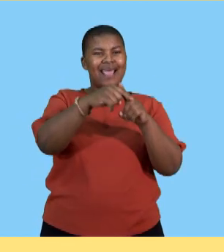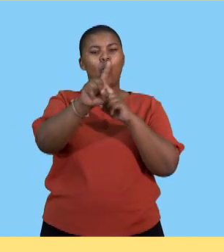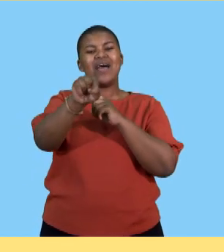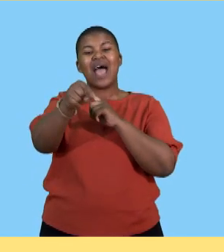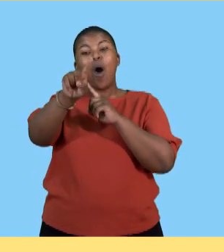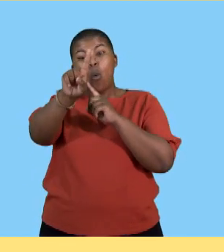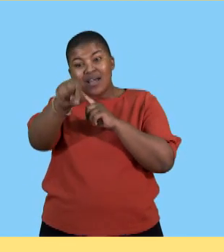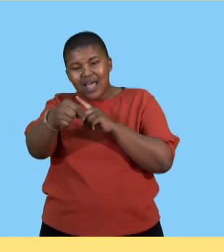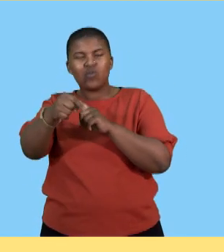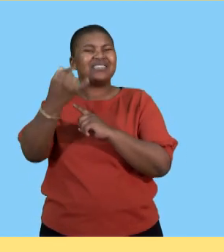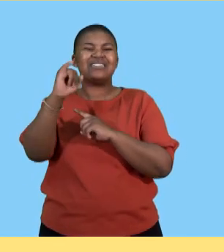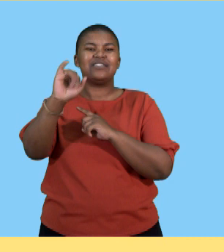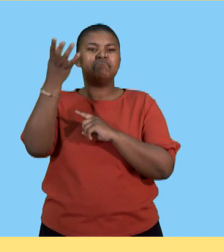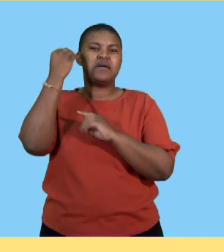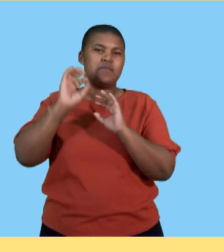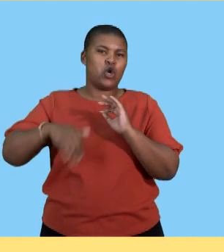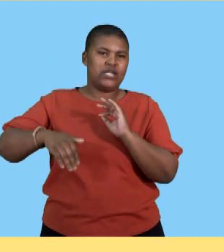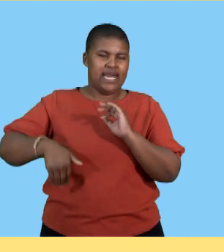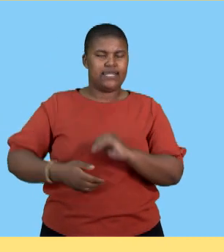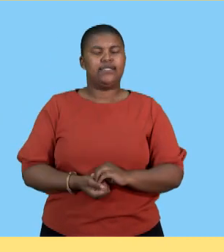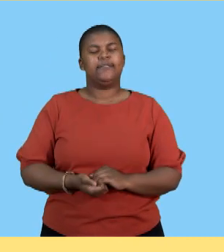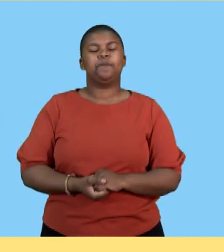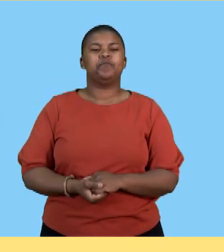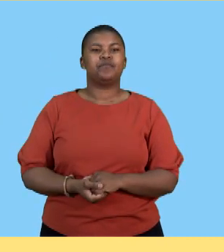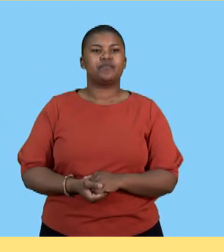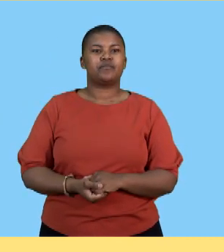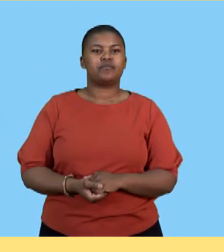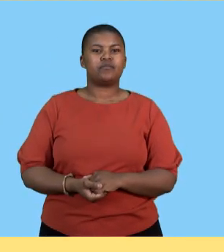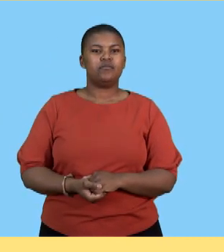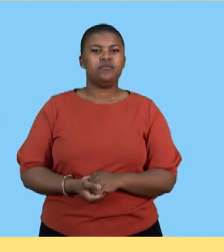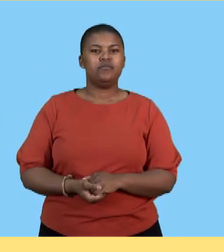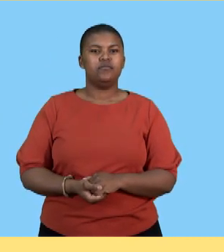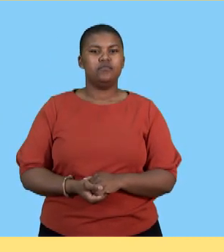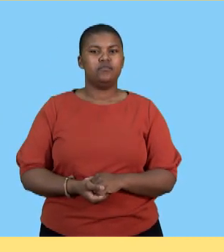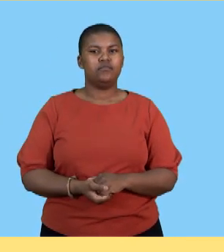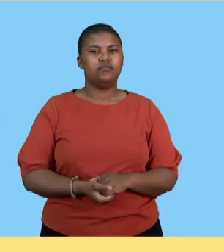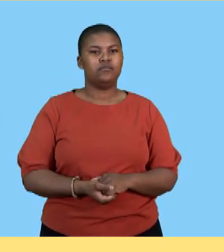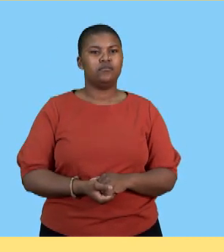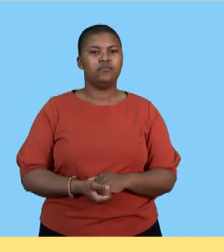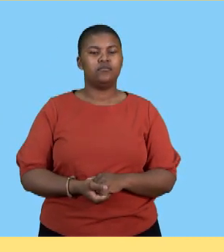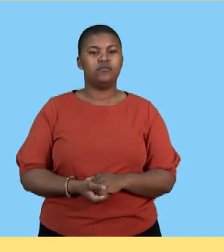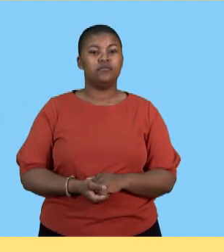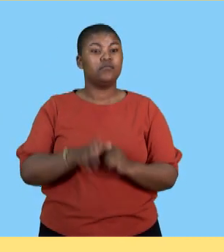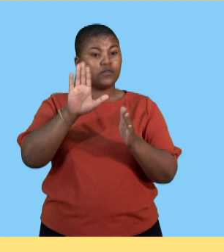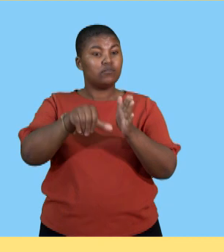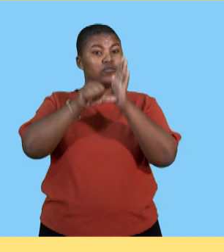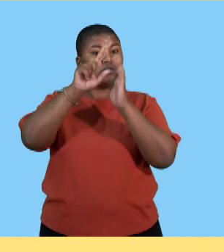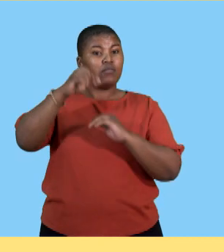outstanding. That is our accrued income. Very important that we know